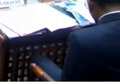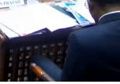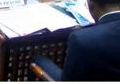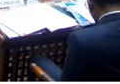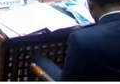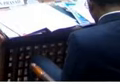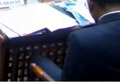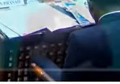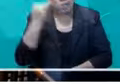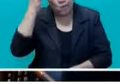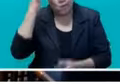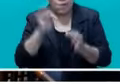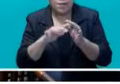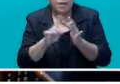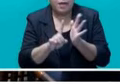Consideration of bills.